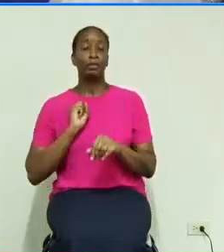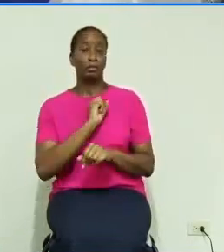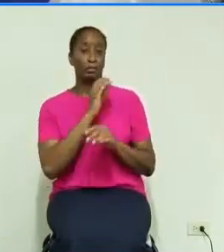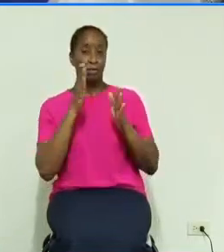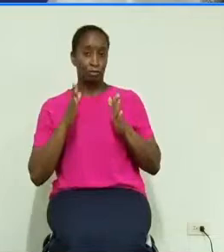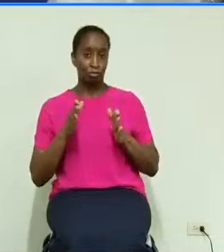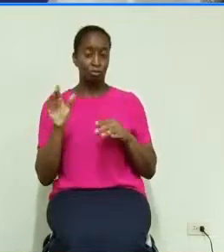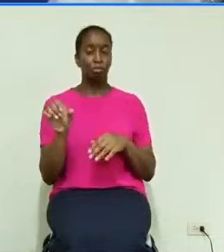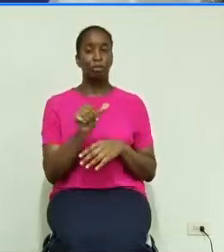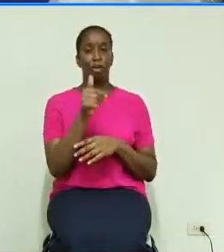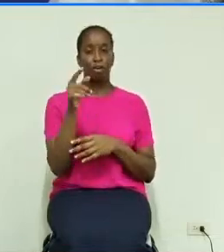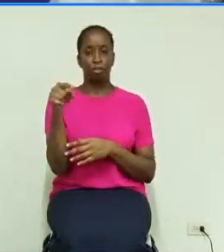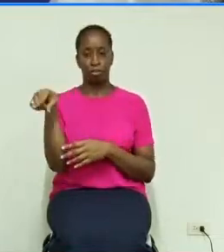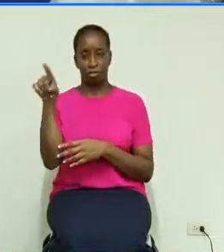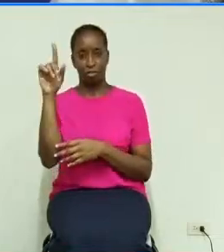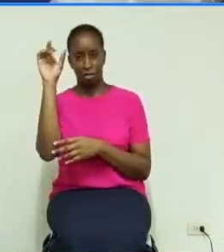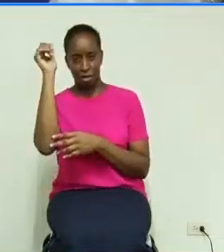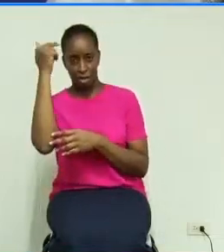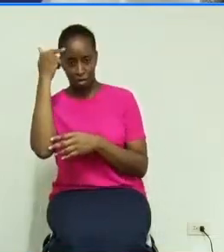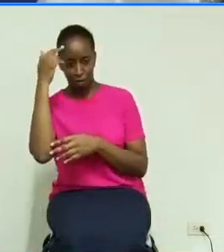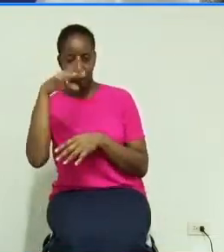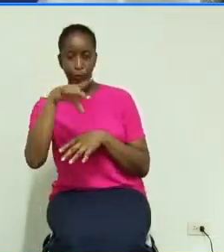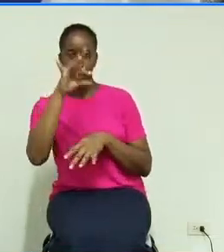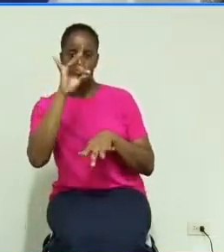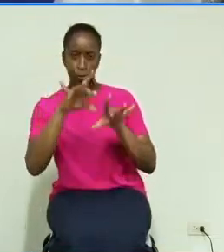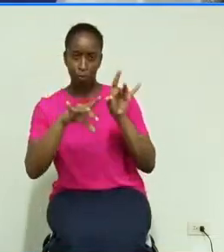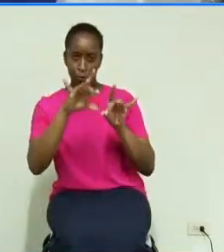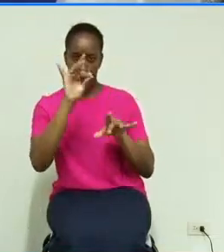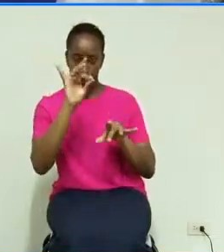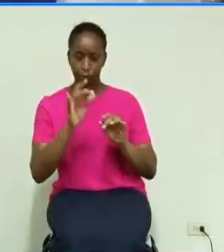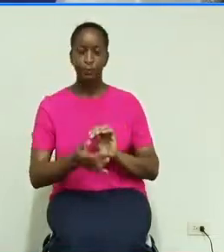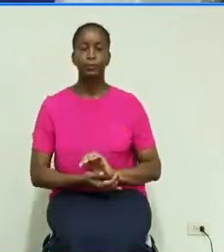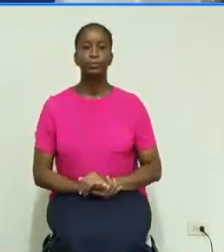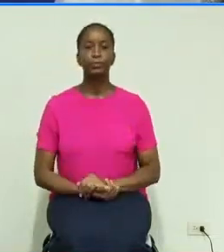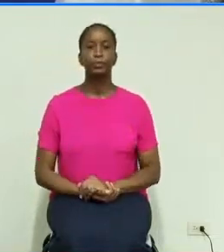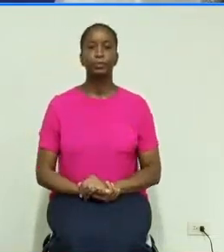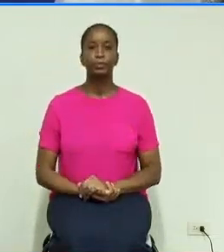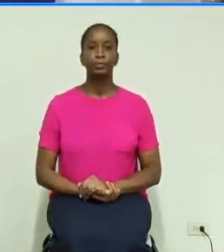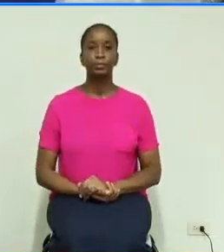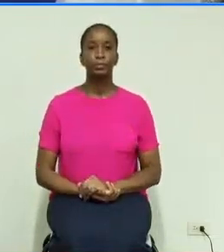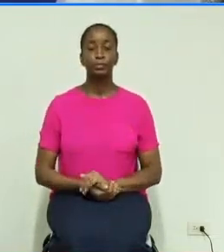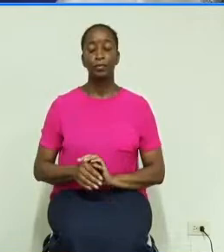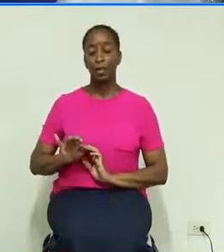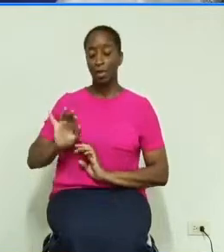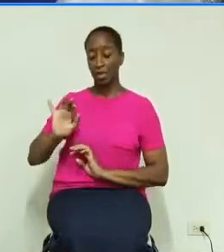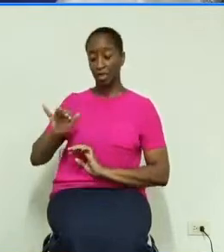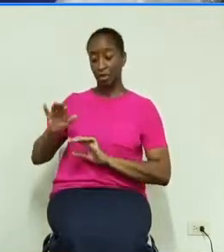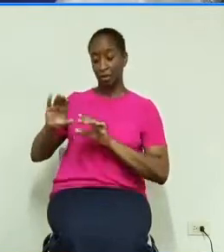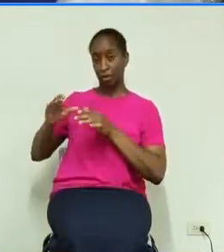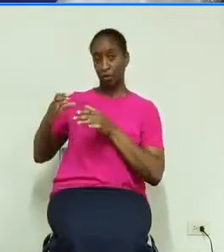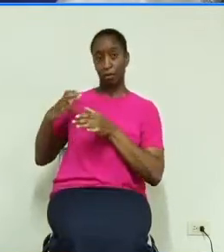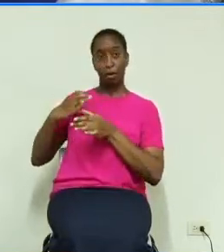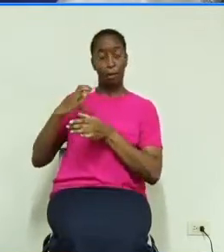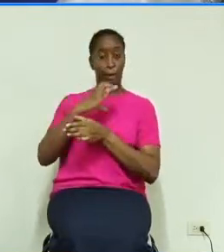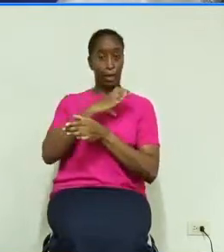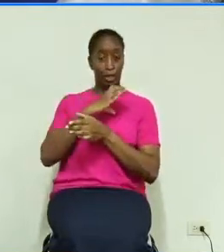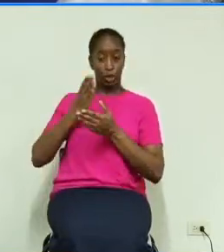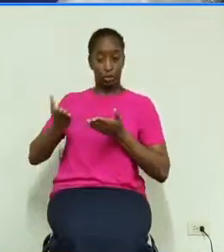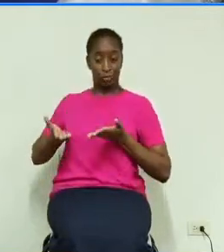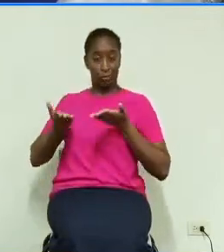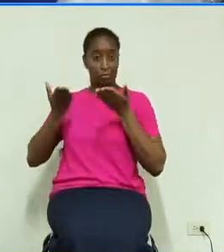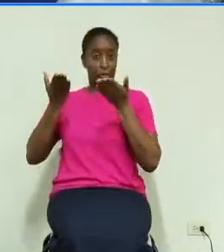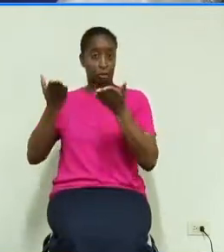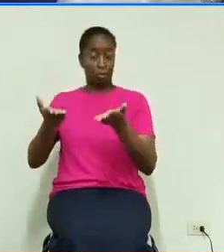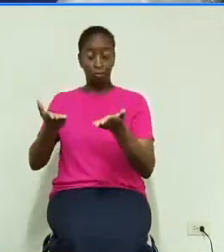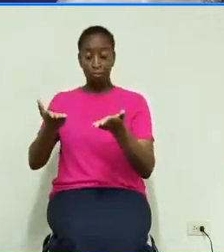suitable to be appointed. But that proposal by the Henry Ford Commission was never put into